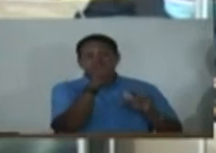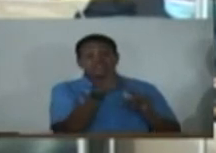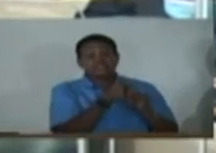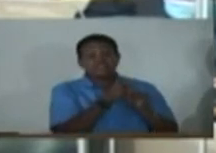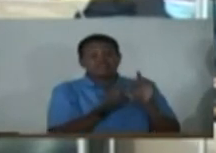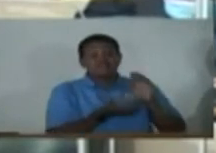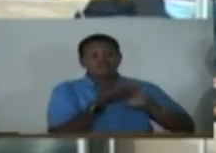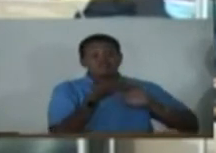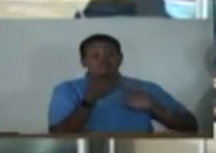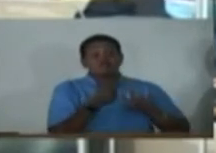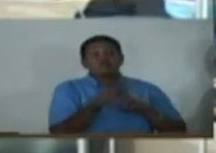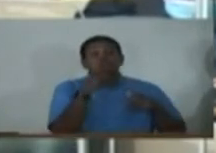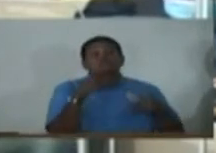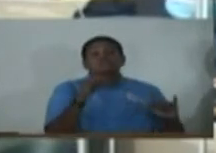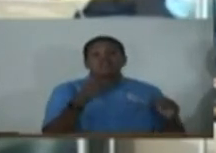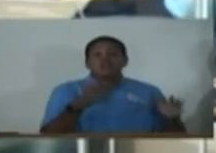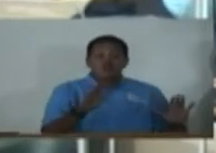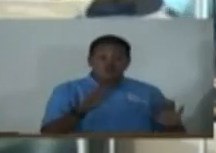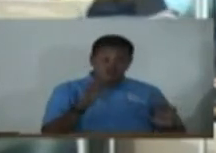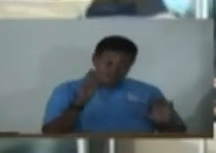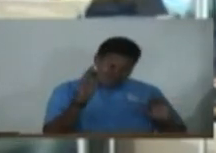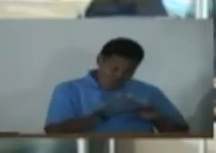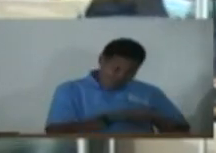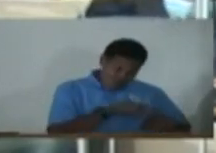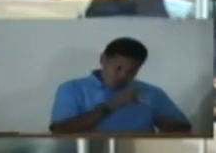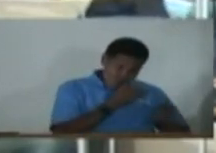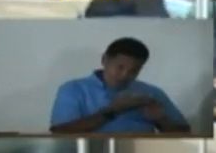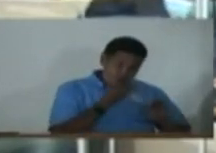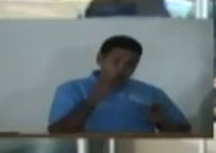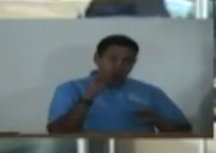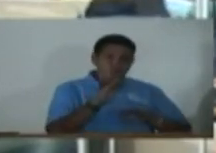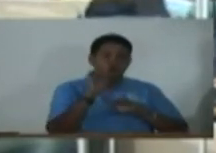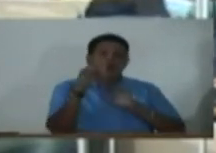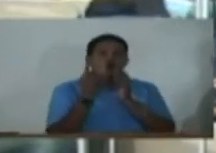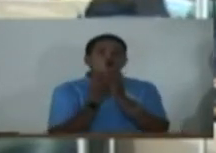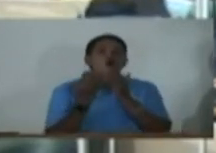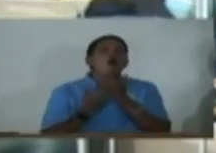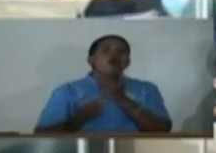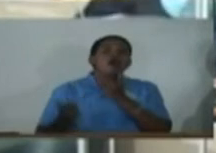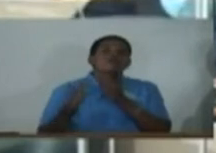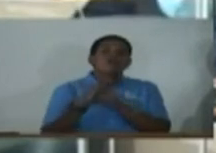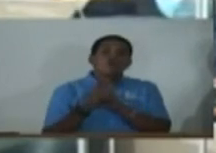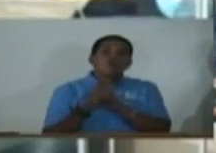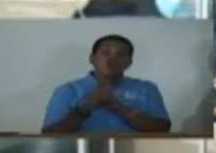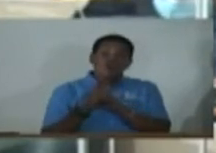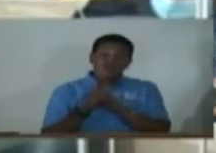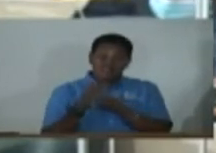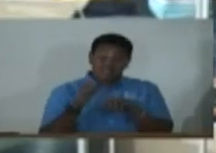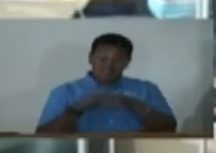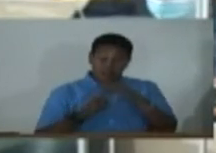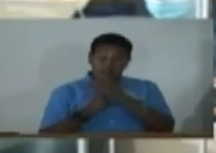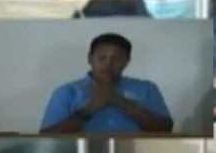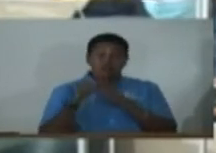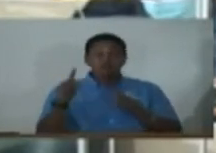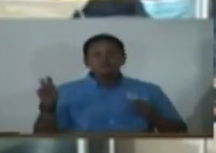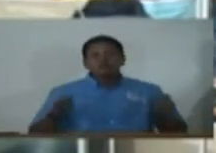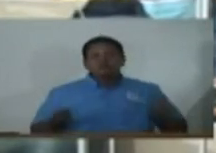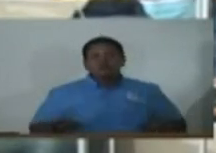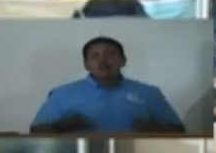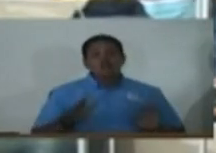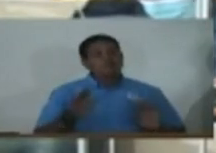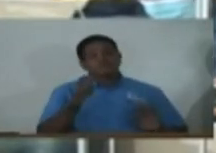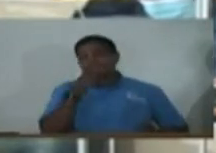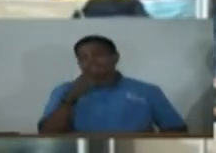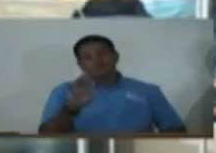road 1 hour before and 1 hour after the curfew, but there can be no passengers in the vehicles during these periods. Madam